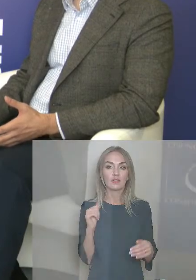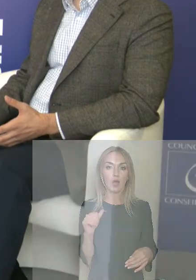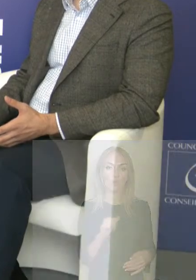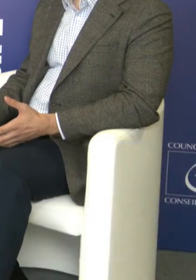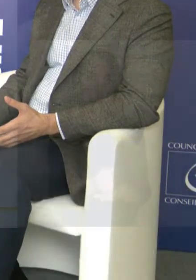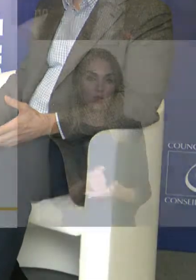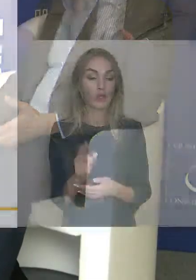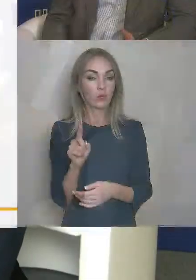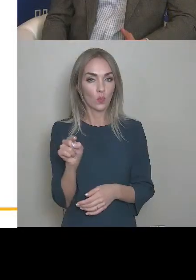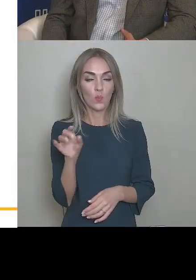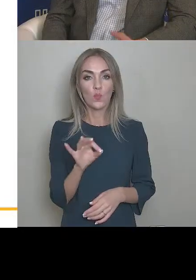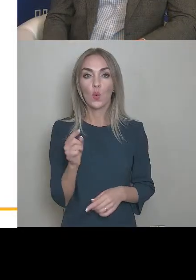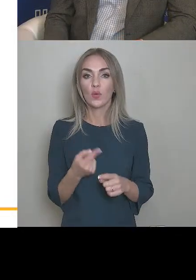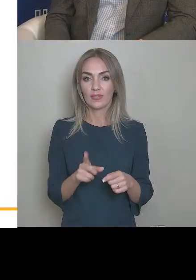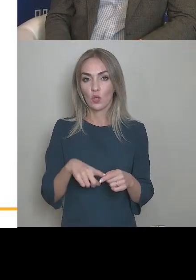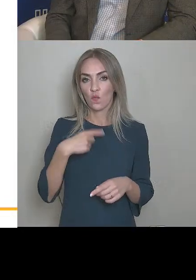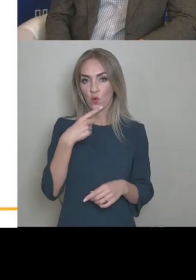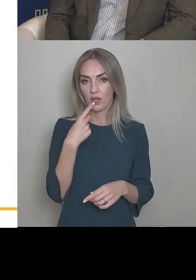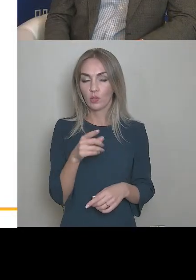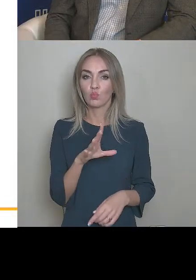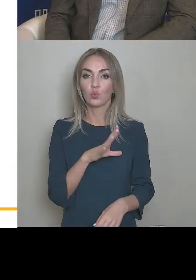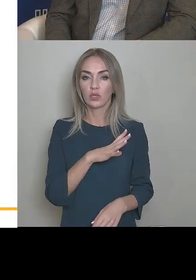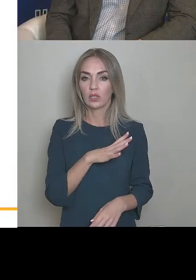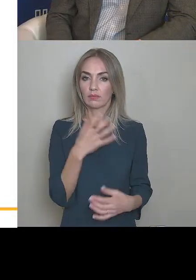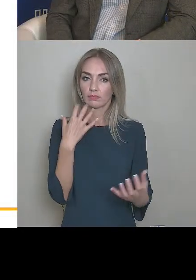decision of the court is of importance.